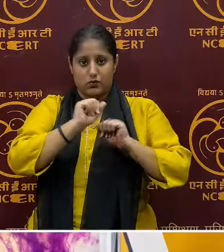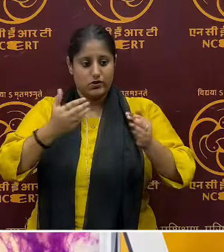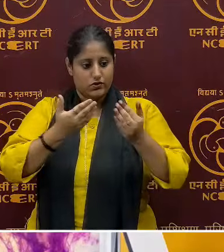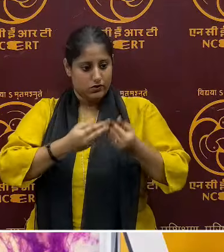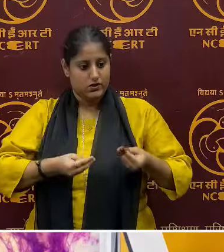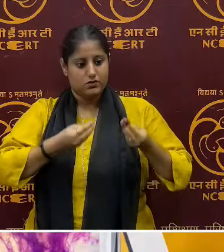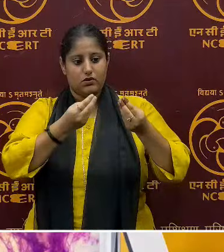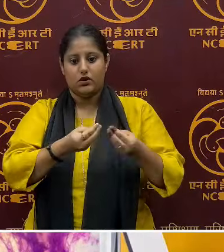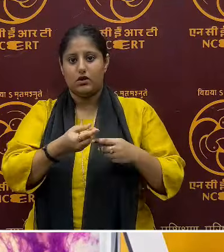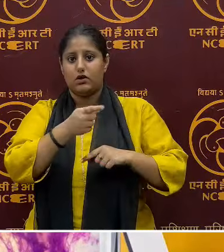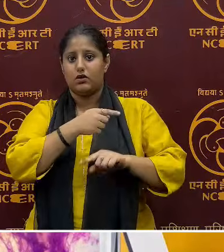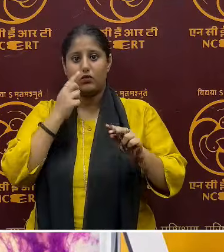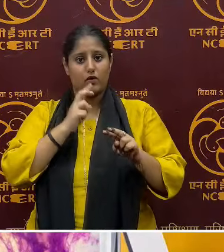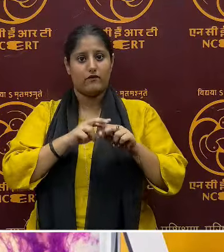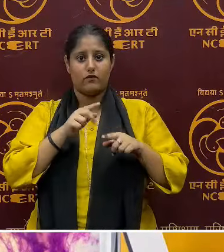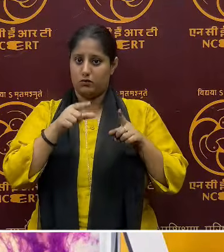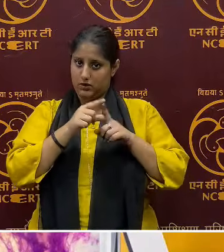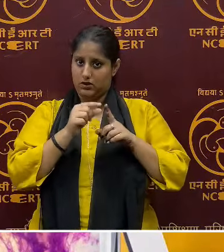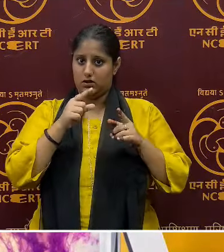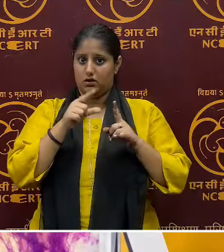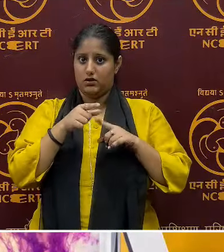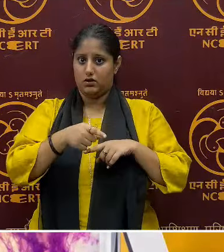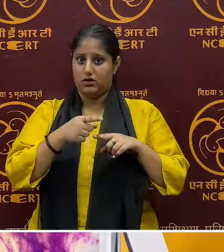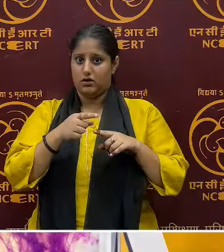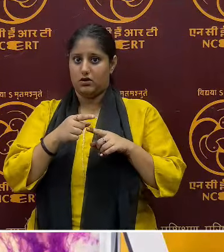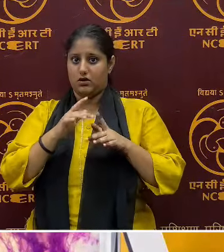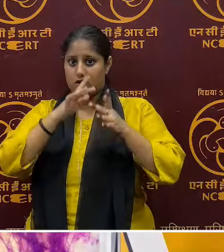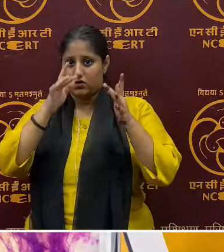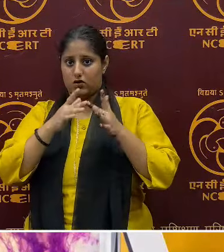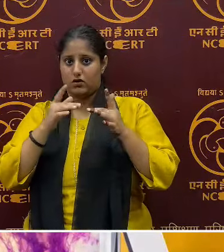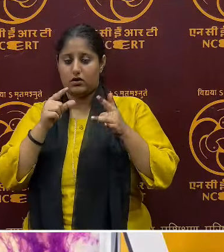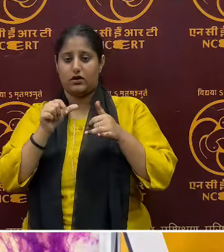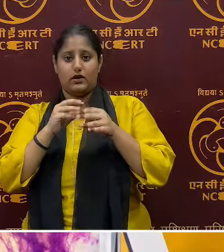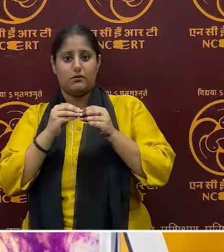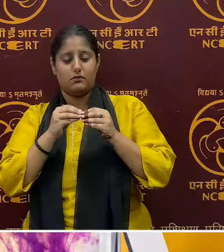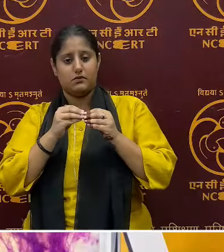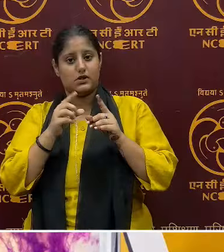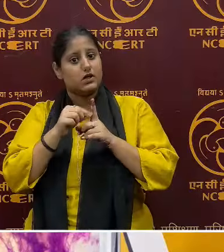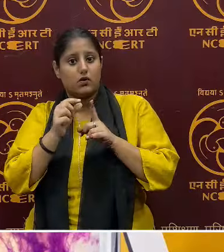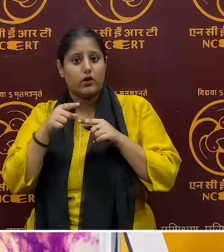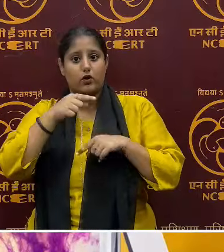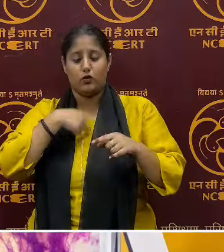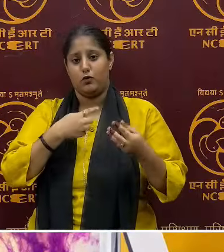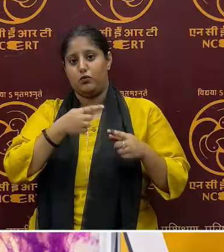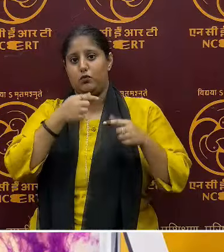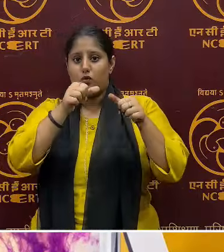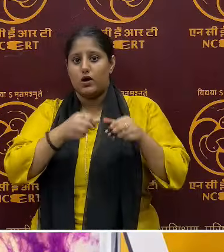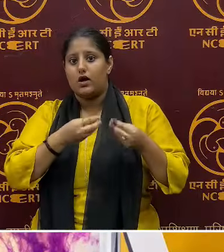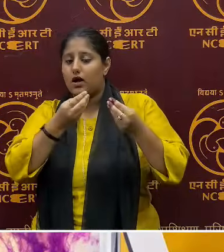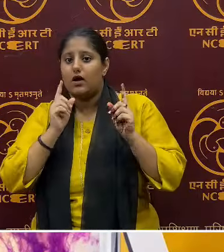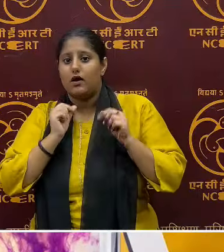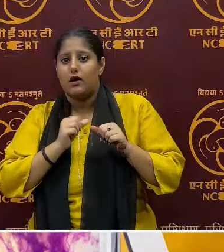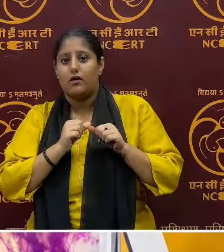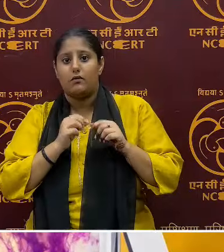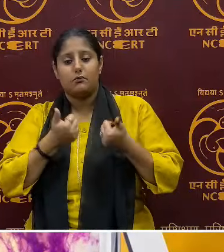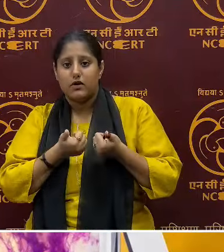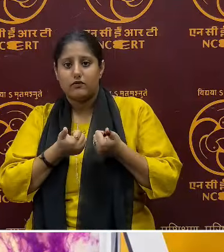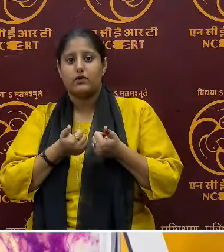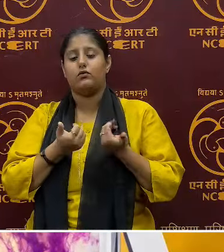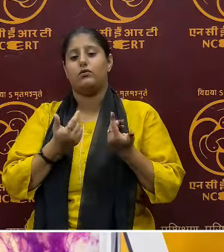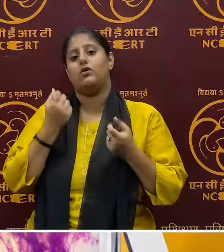also, that if you perform these virtual labs, they will get reward for that, so that they will get the better understanding of these